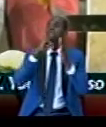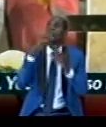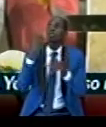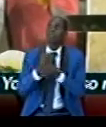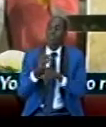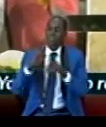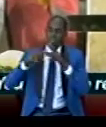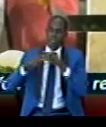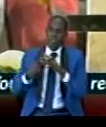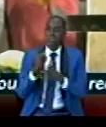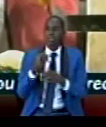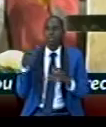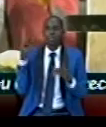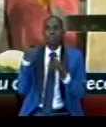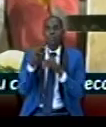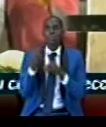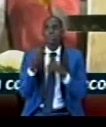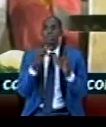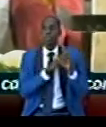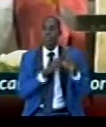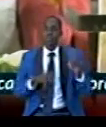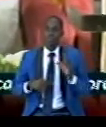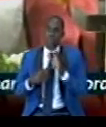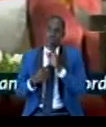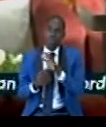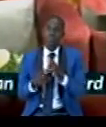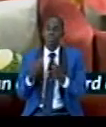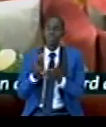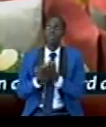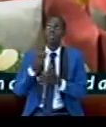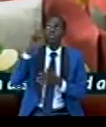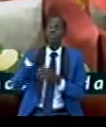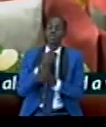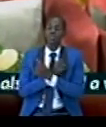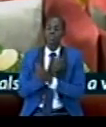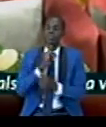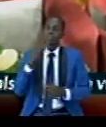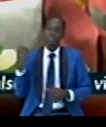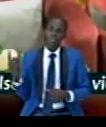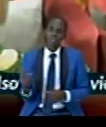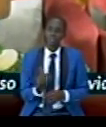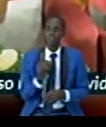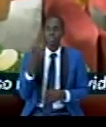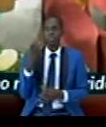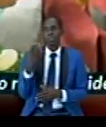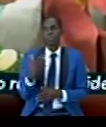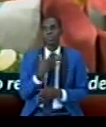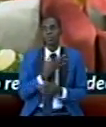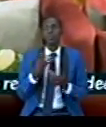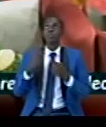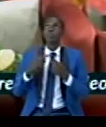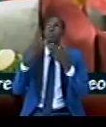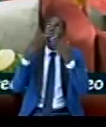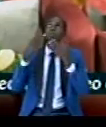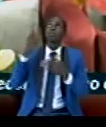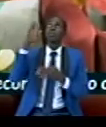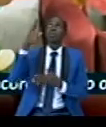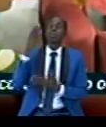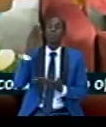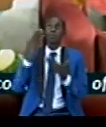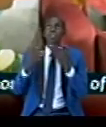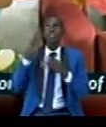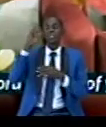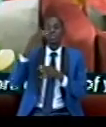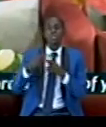not just my limit alone. The Lord showed me that his love is ever there for me. And I want to thank him. I say, may his name be